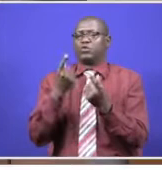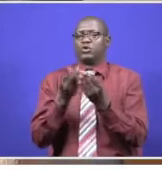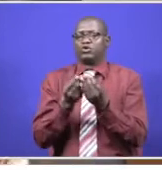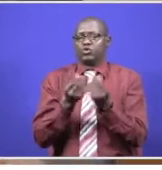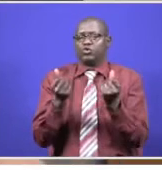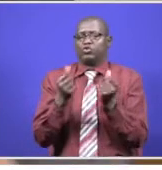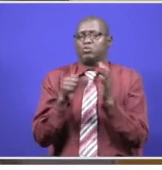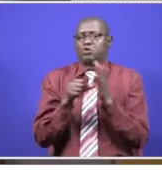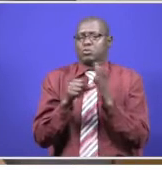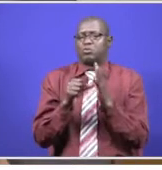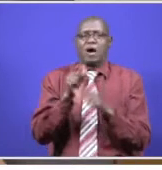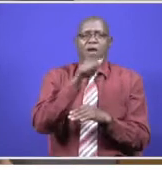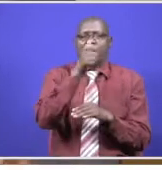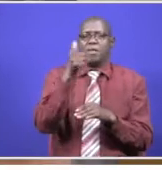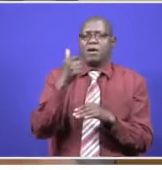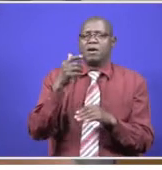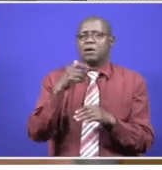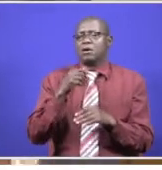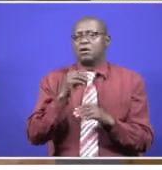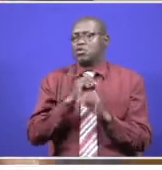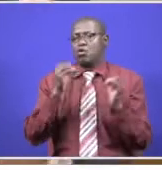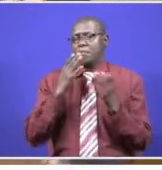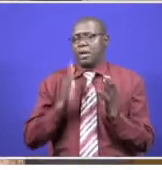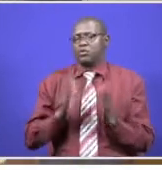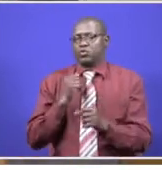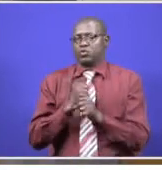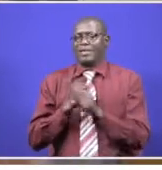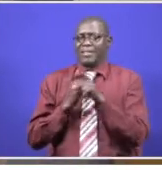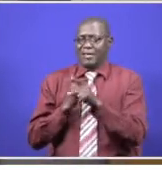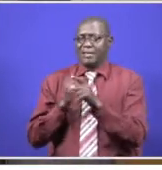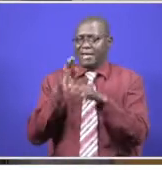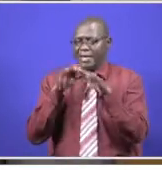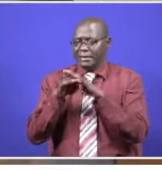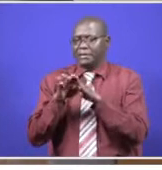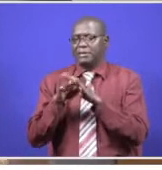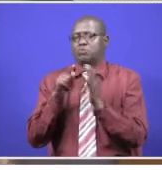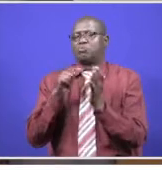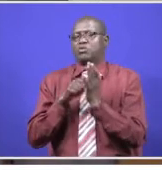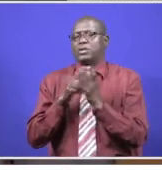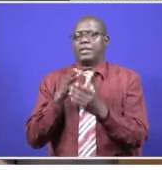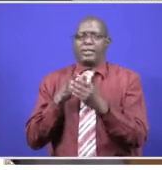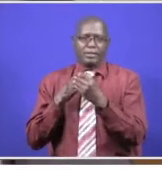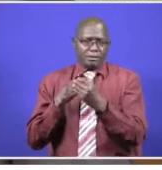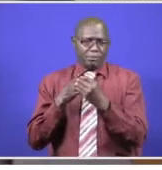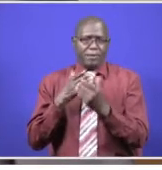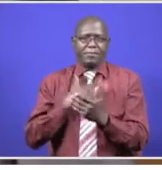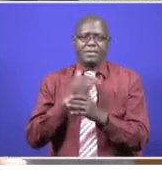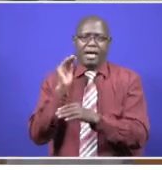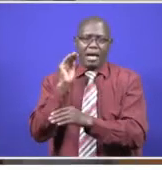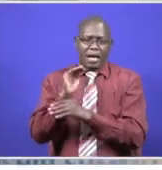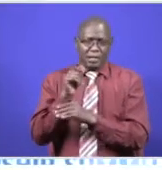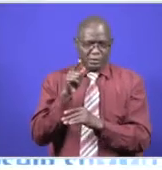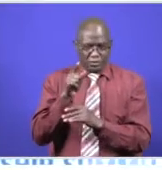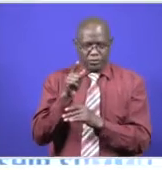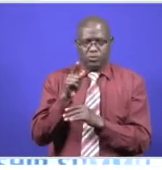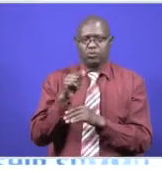problem that you see no one else is doing, that is your entry point into leadership. And please, I urge you to follow that